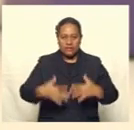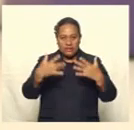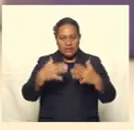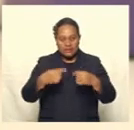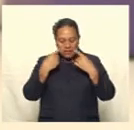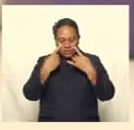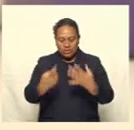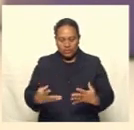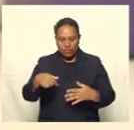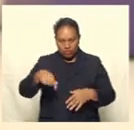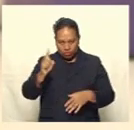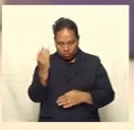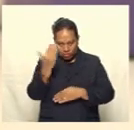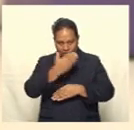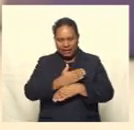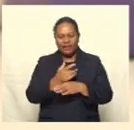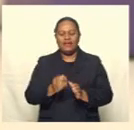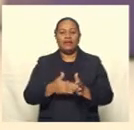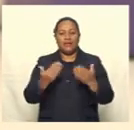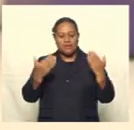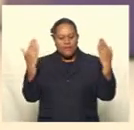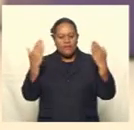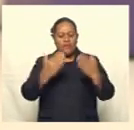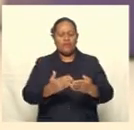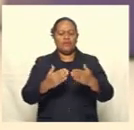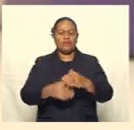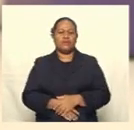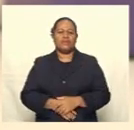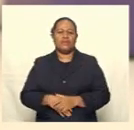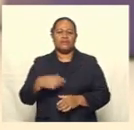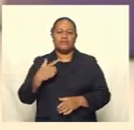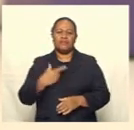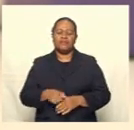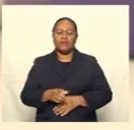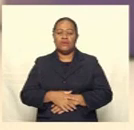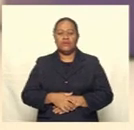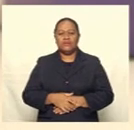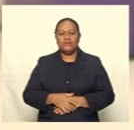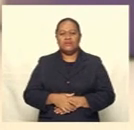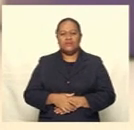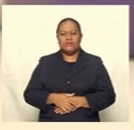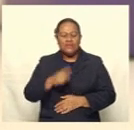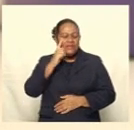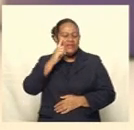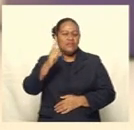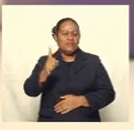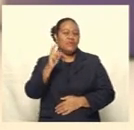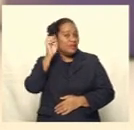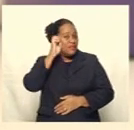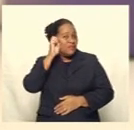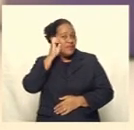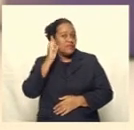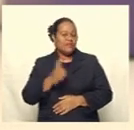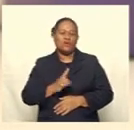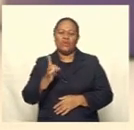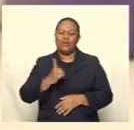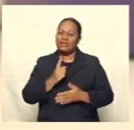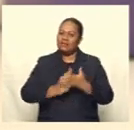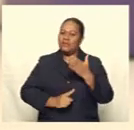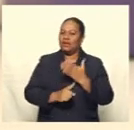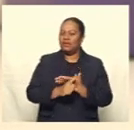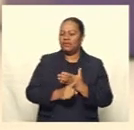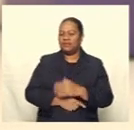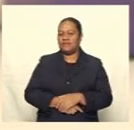later tonight is one of the biggest focus, as a high reading could fuel expectations of policy tightening by the